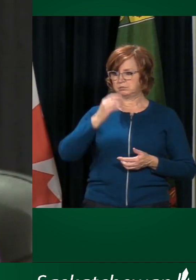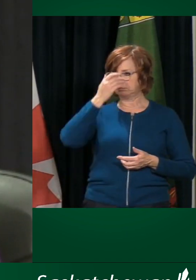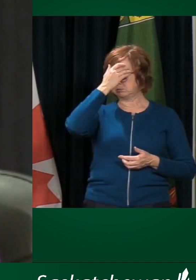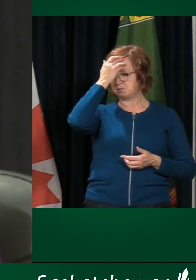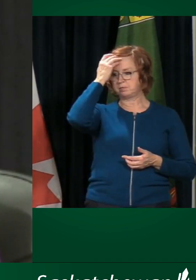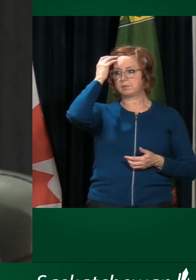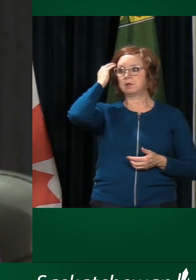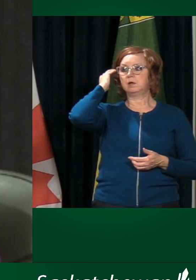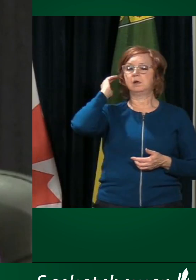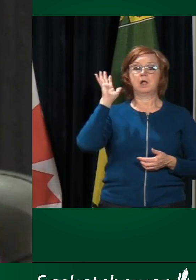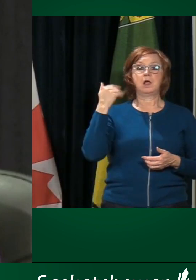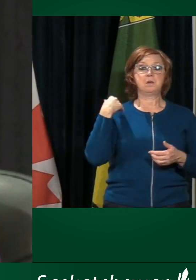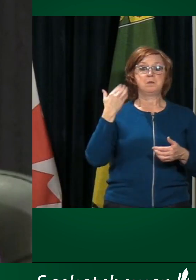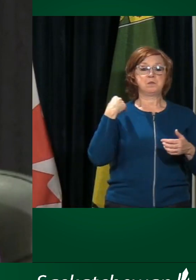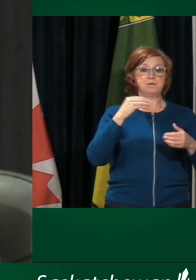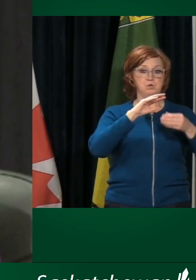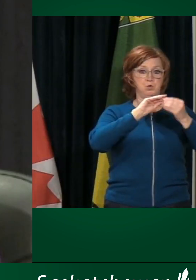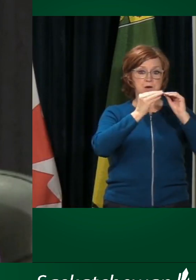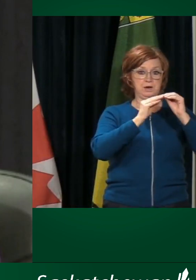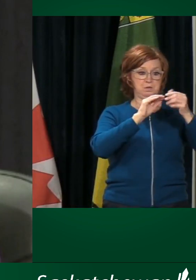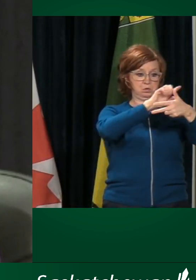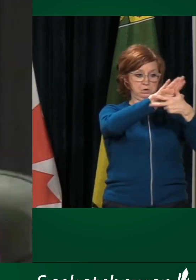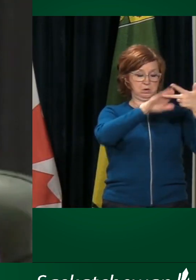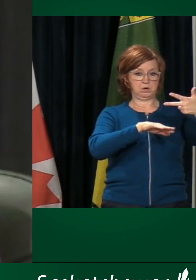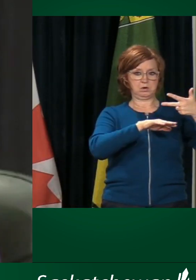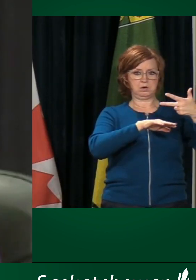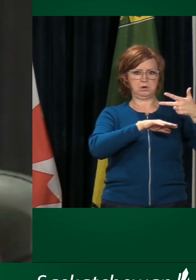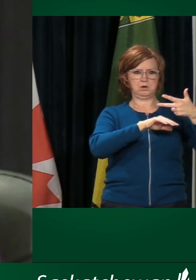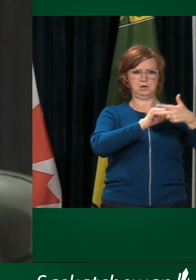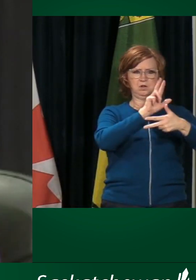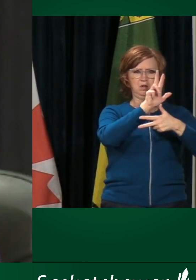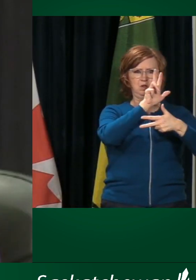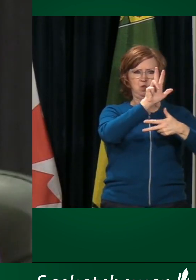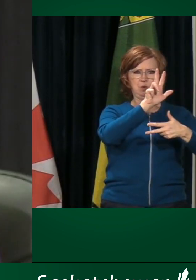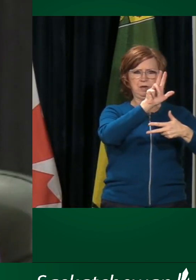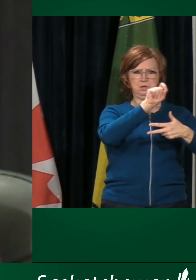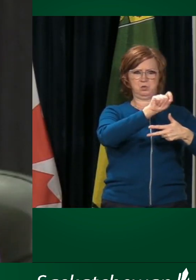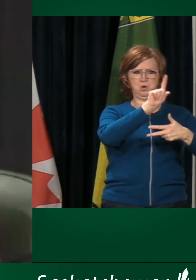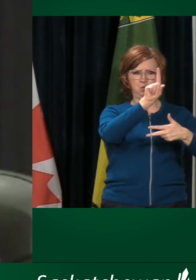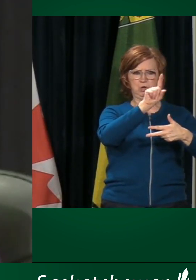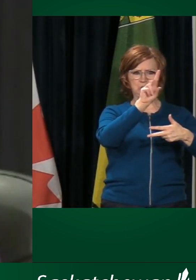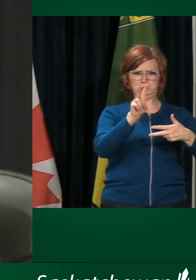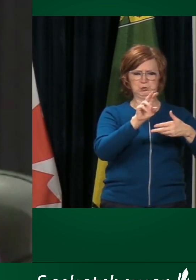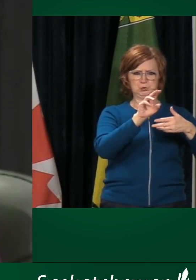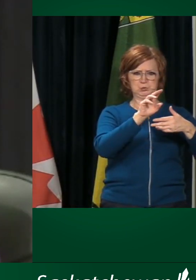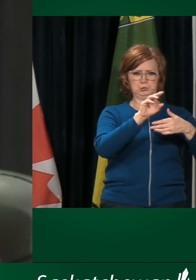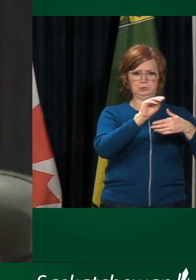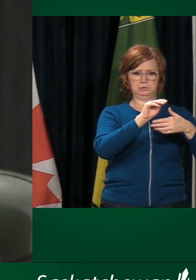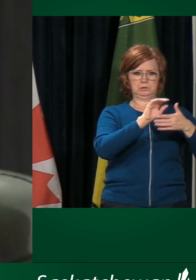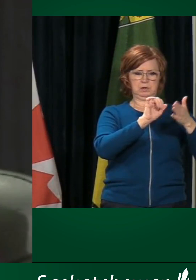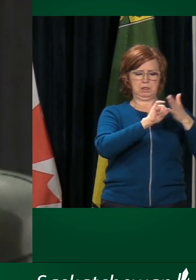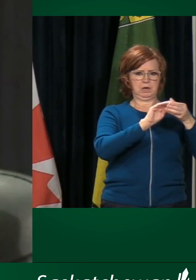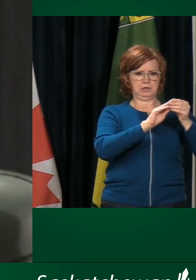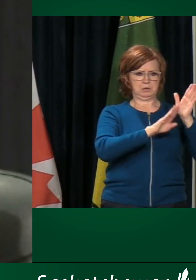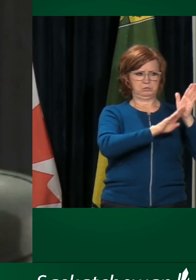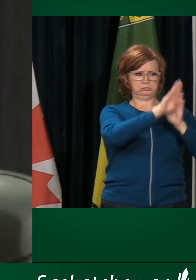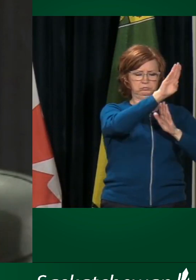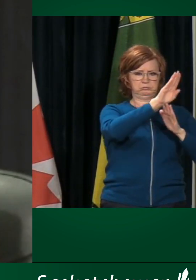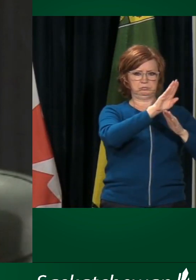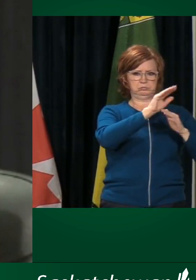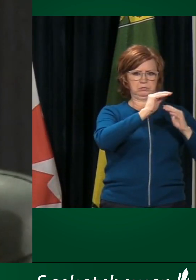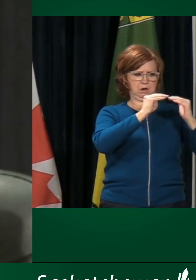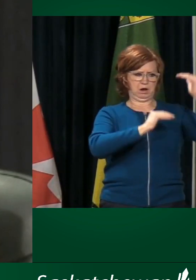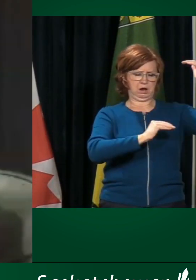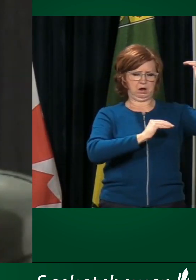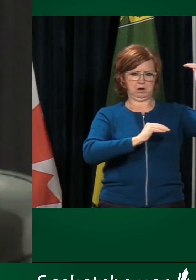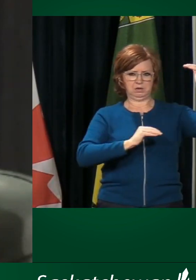for the R0? I mean, you said it's based on Saskatchewan data, but I thought that our actual data was being used to derive the RT.